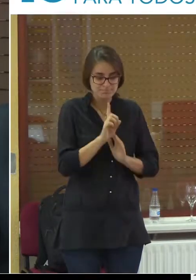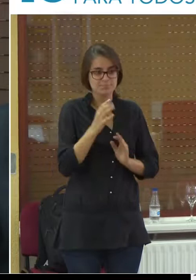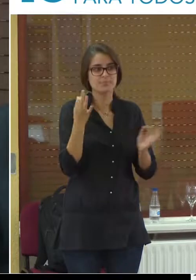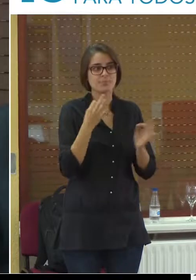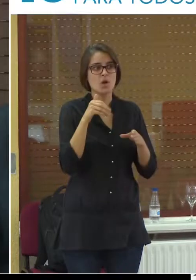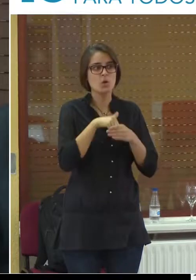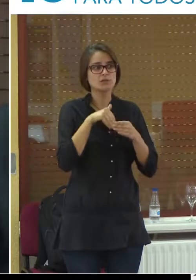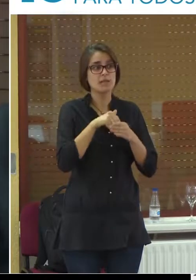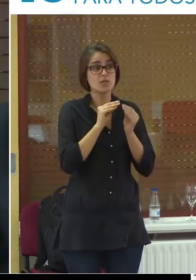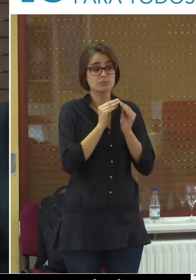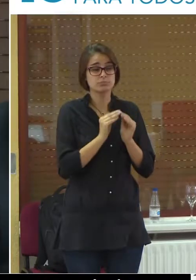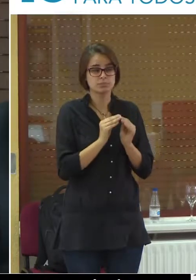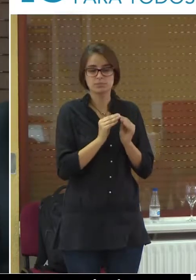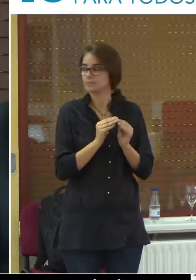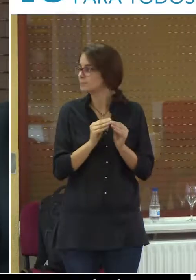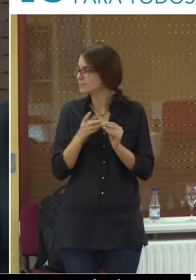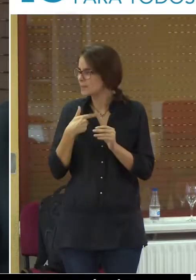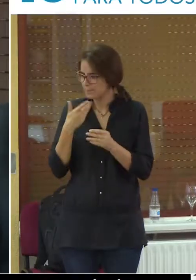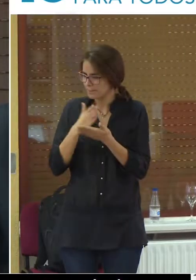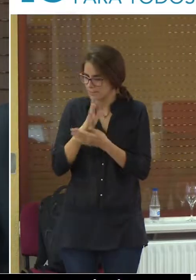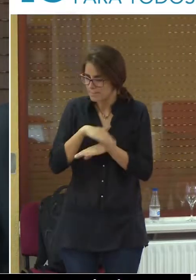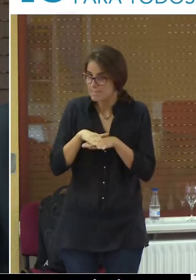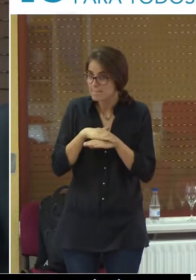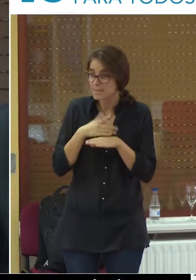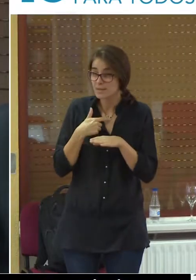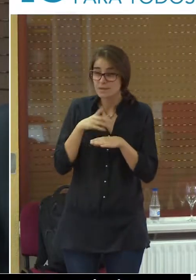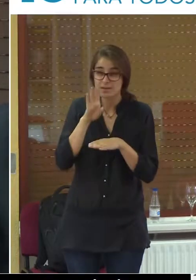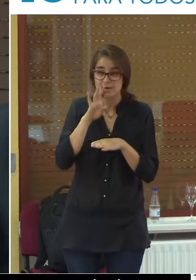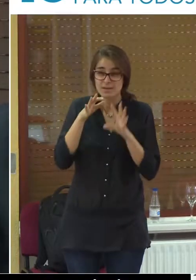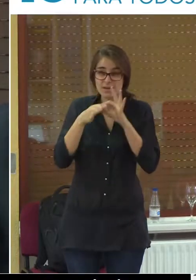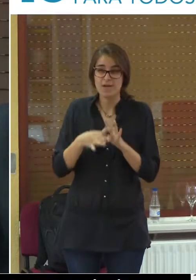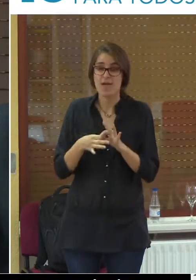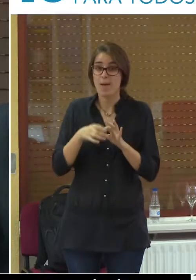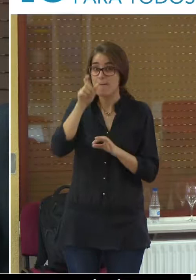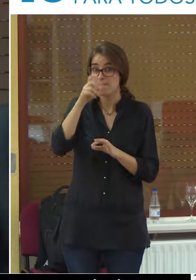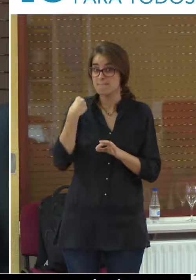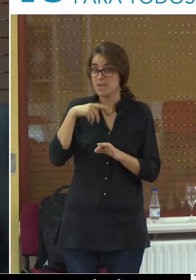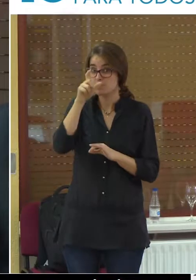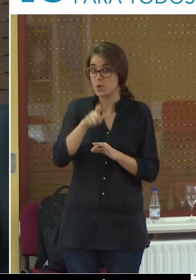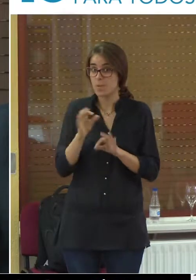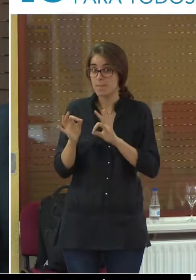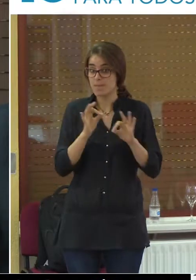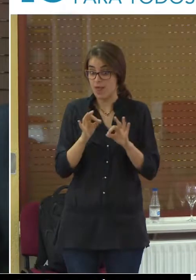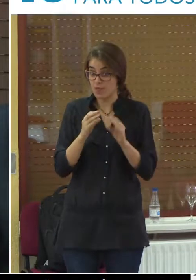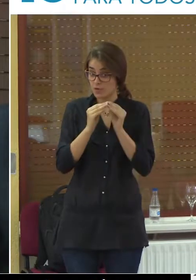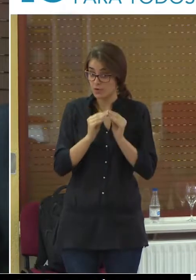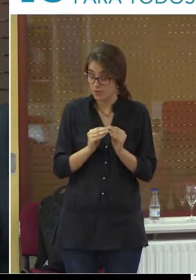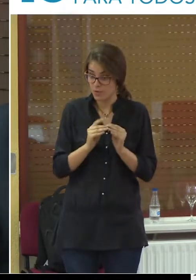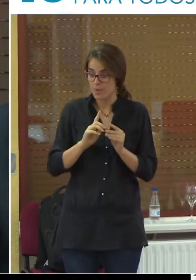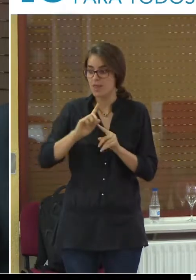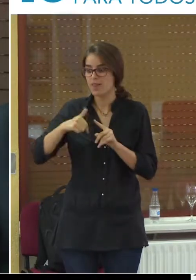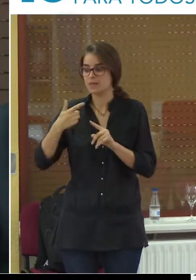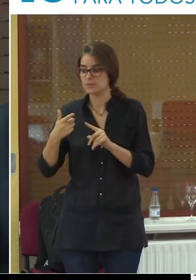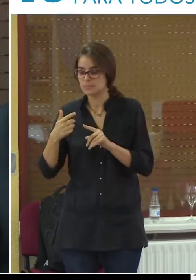difficulties of developing this tool is that. You mean the task that the trainer prepares?